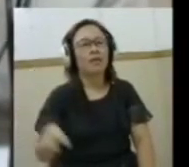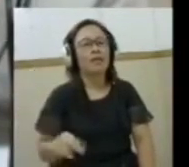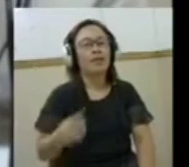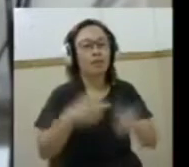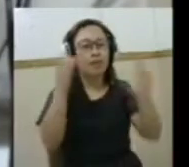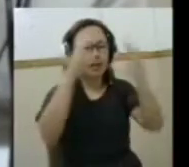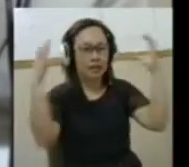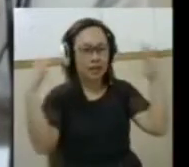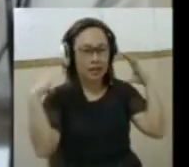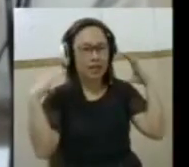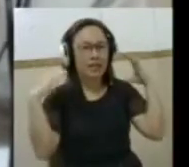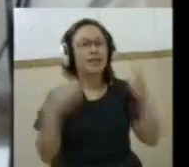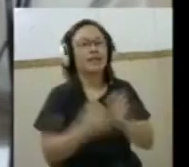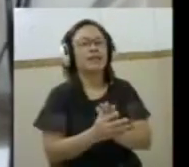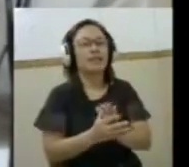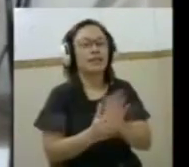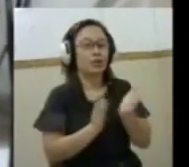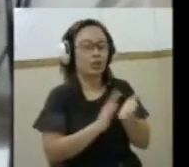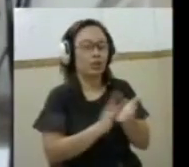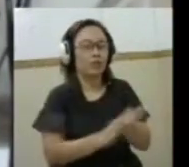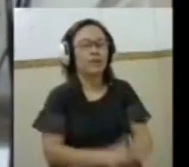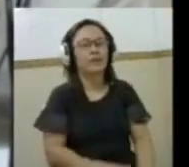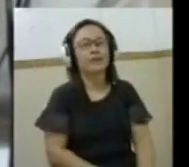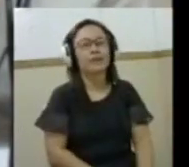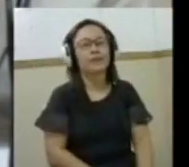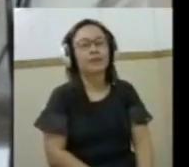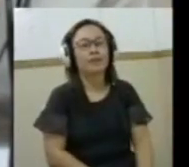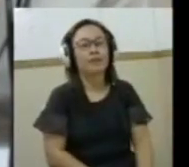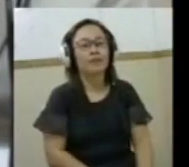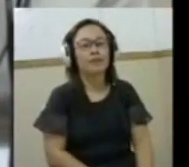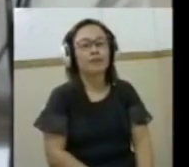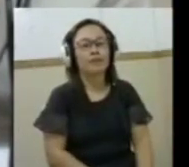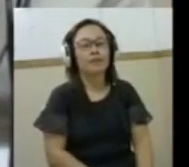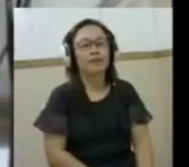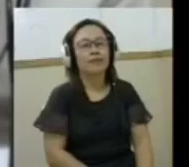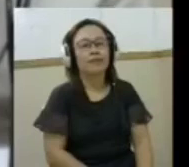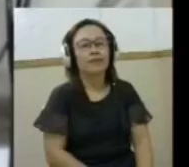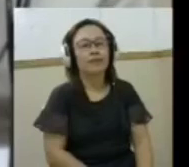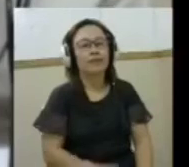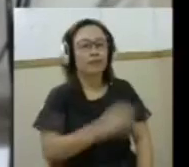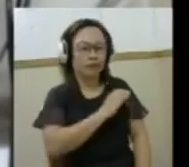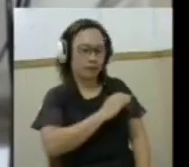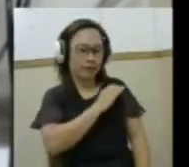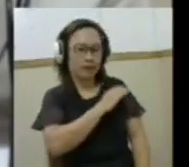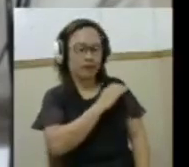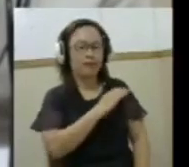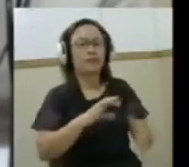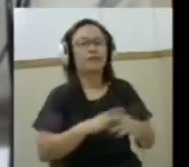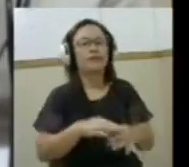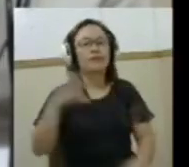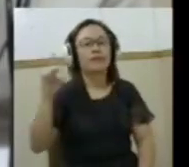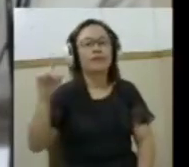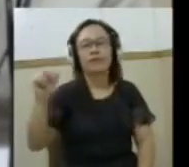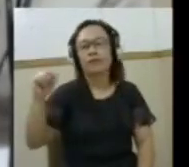Canayan Integrated School. And we also have the character of Dante and